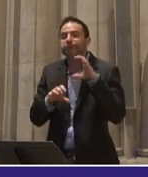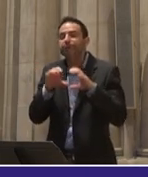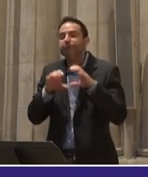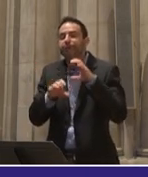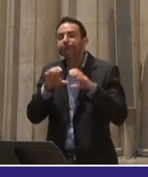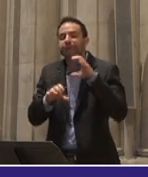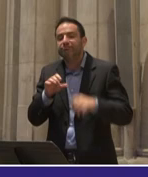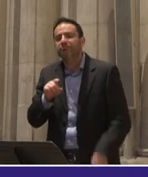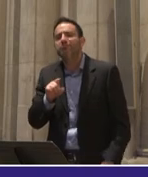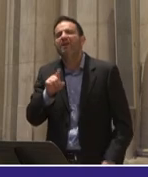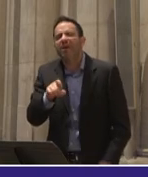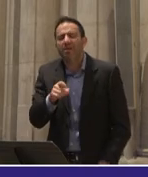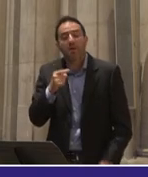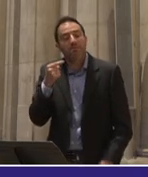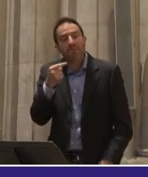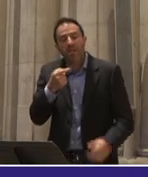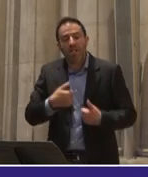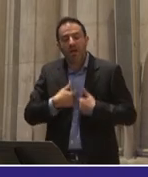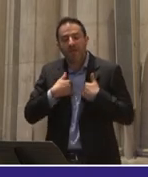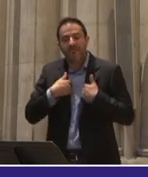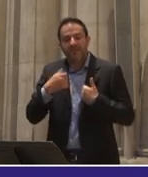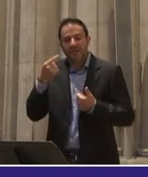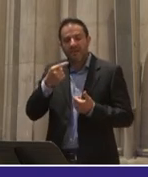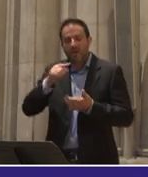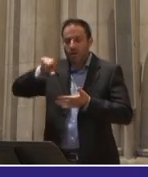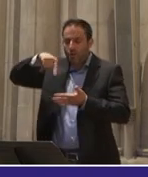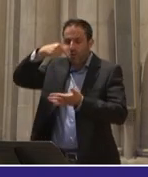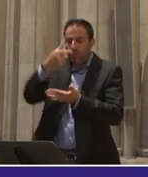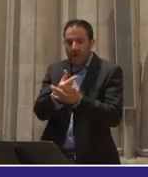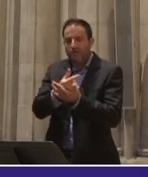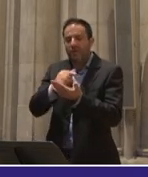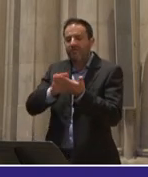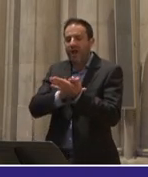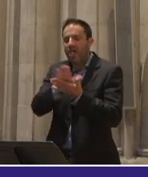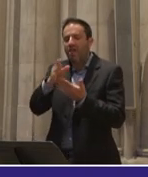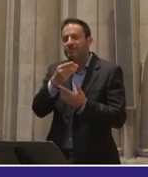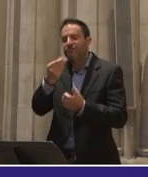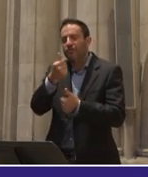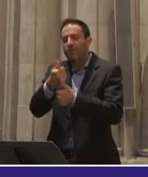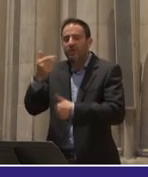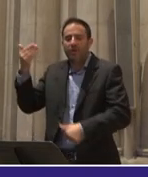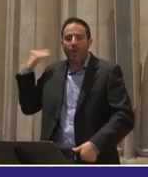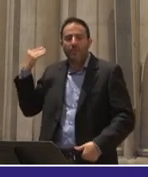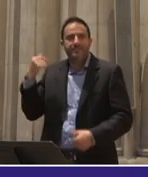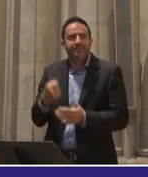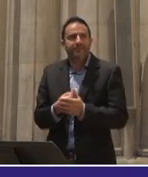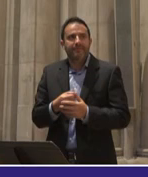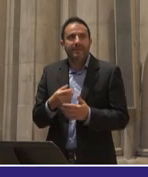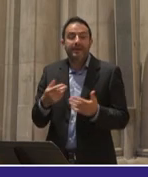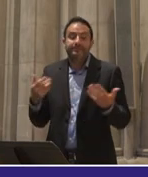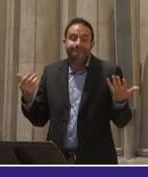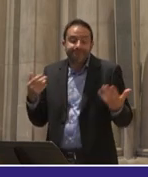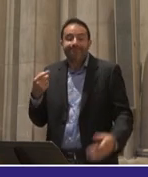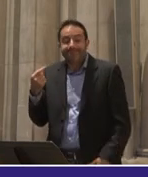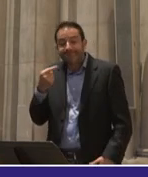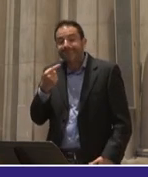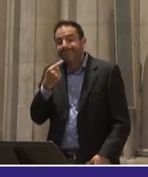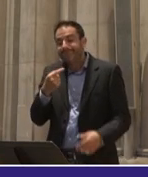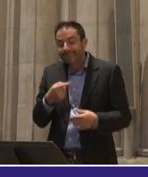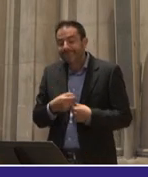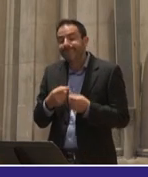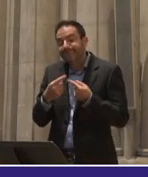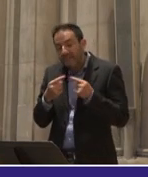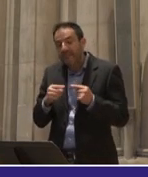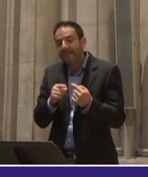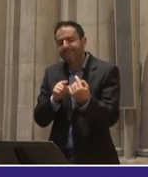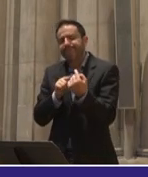his life. He had graduated from college a few years earlier, and admittedly, he was struggling, as